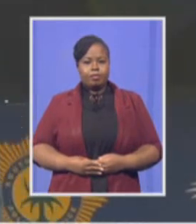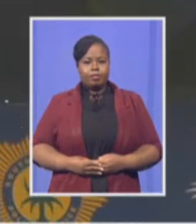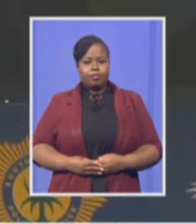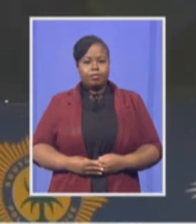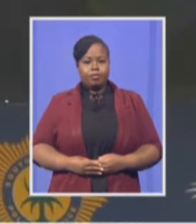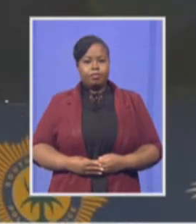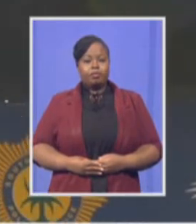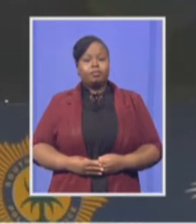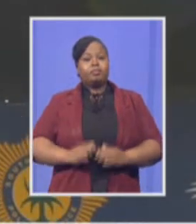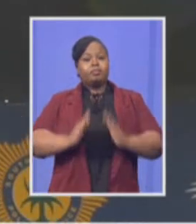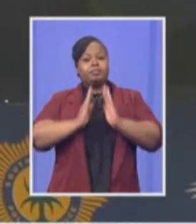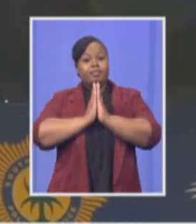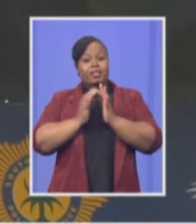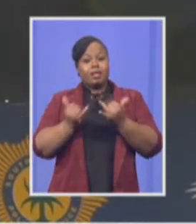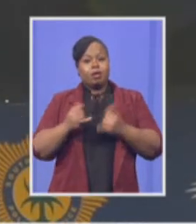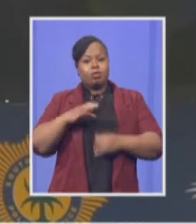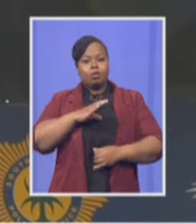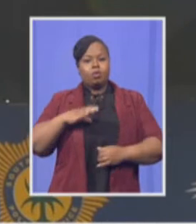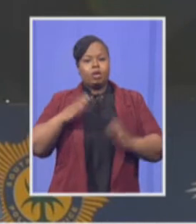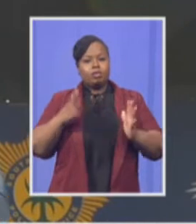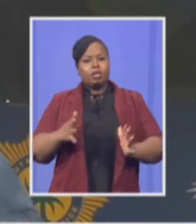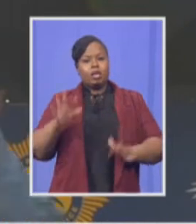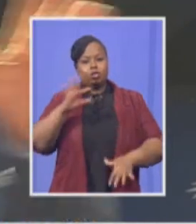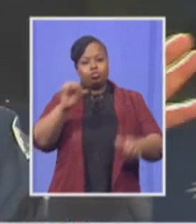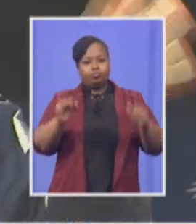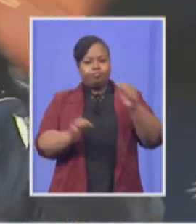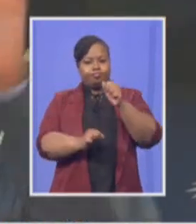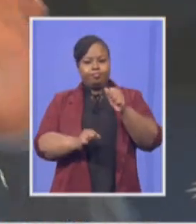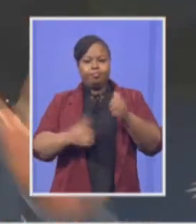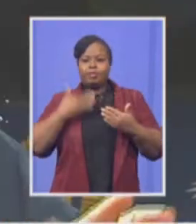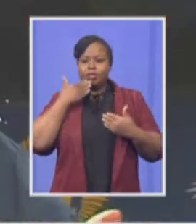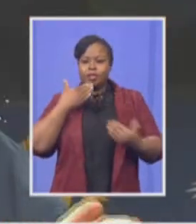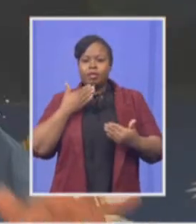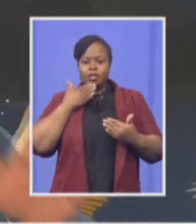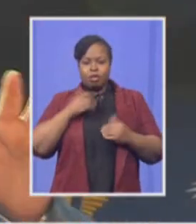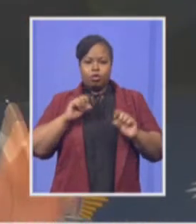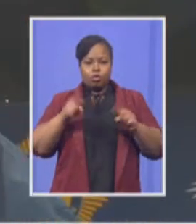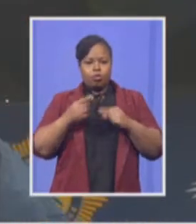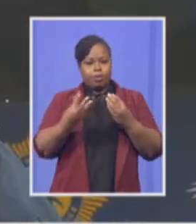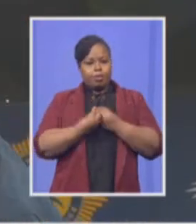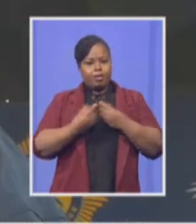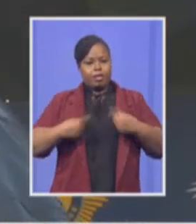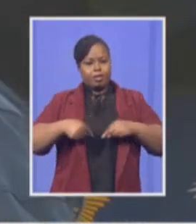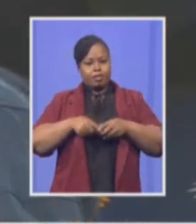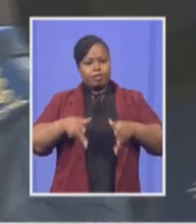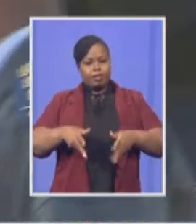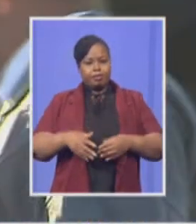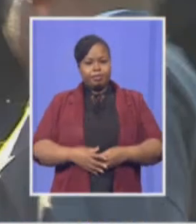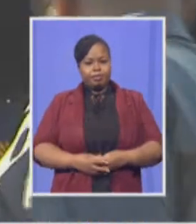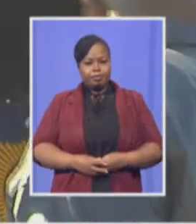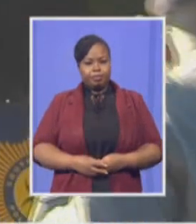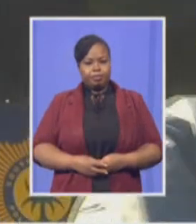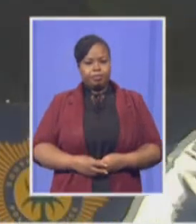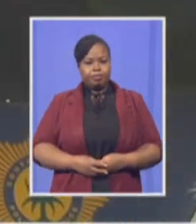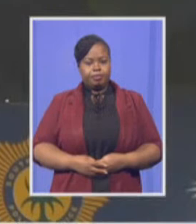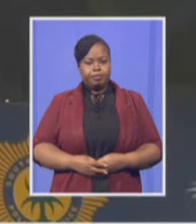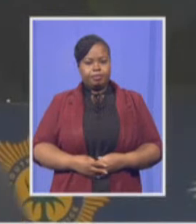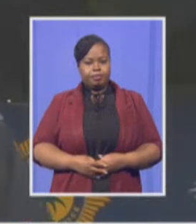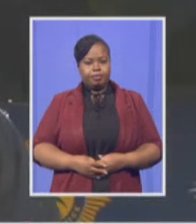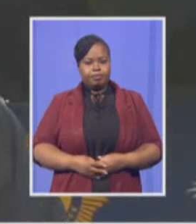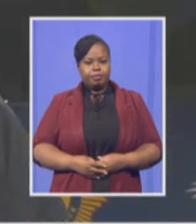Re tlo kopa mo councillor wa rona re kwalele mosebetsi re a leboga tirisano ya lona le kaofela.